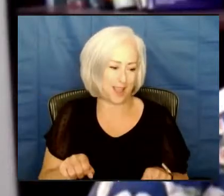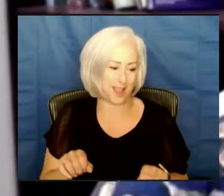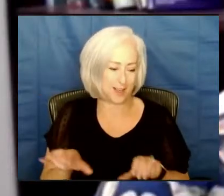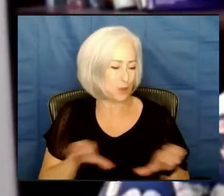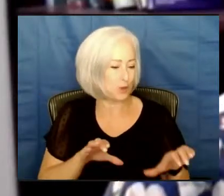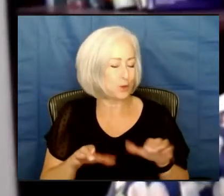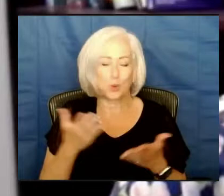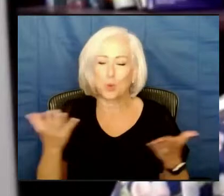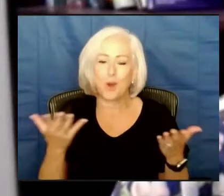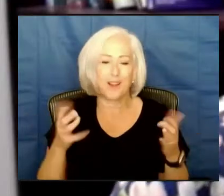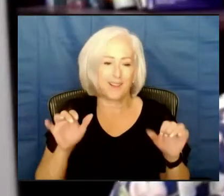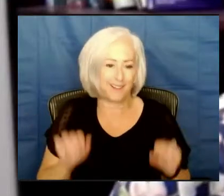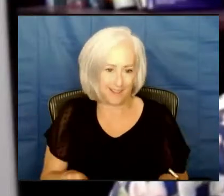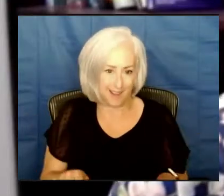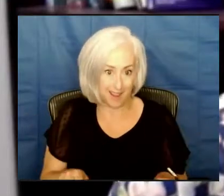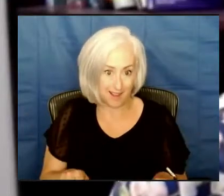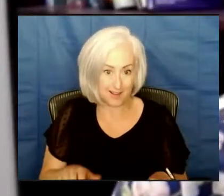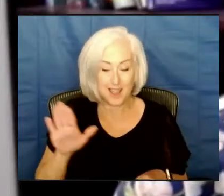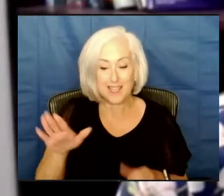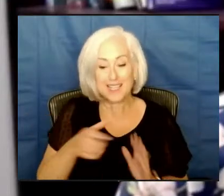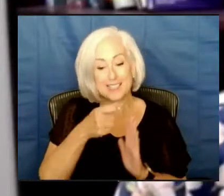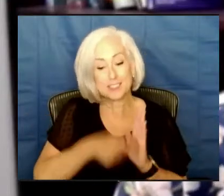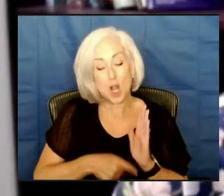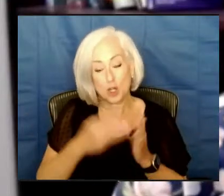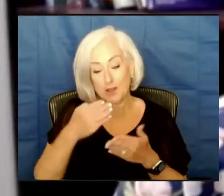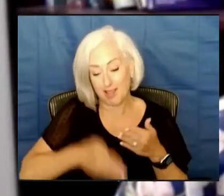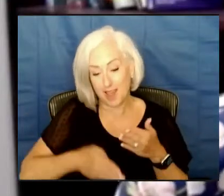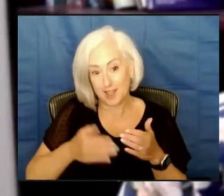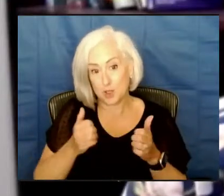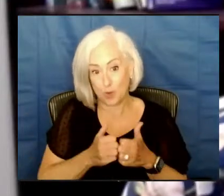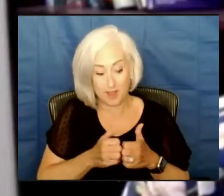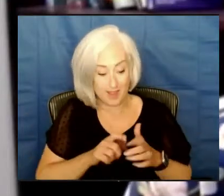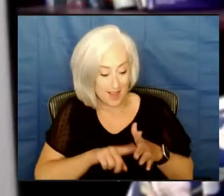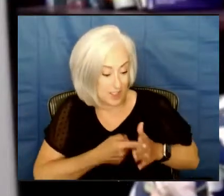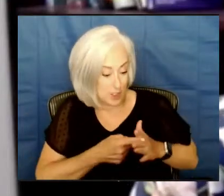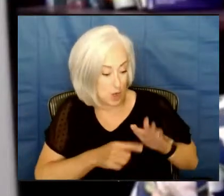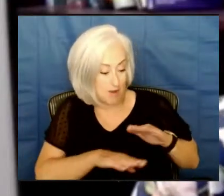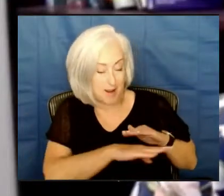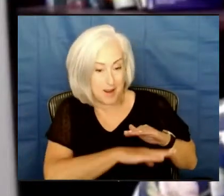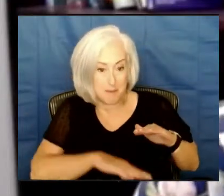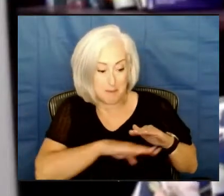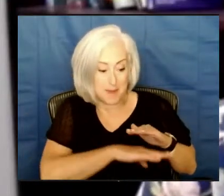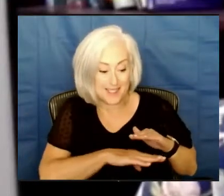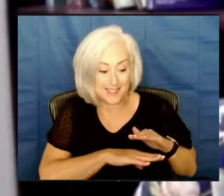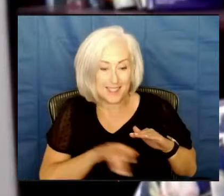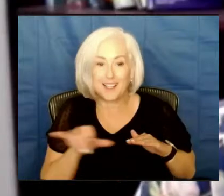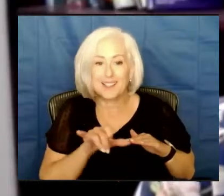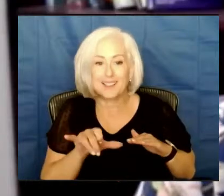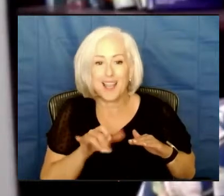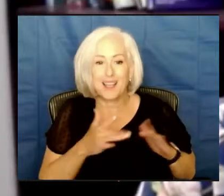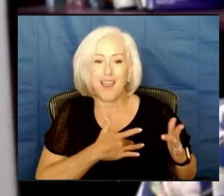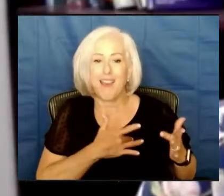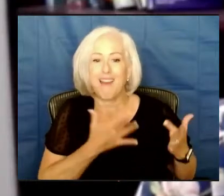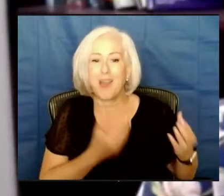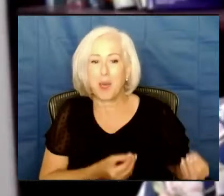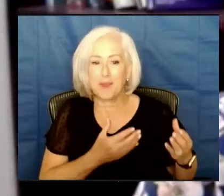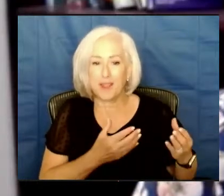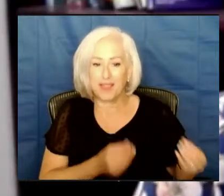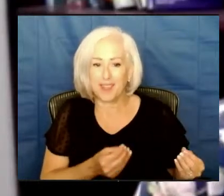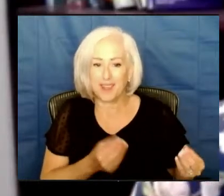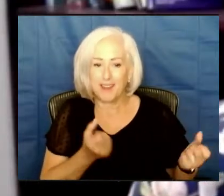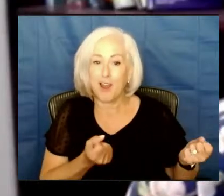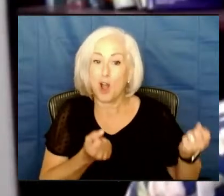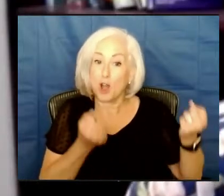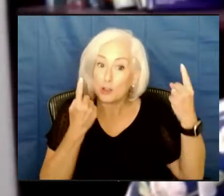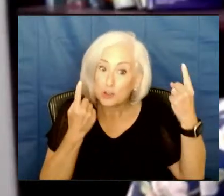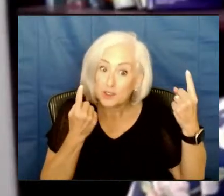also, he ended his article very nicely that you can start with a very basic piece, which is just having empathy and understanding of